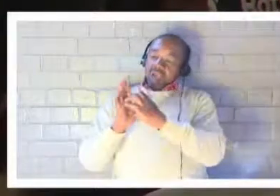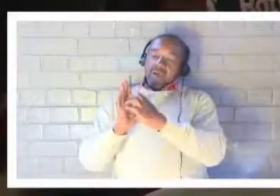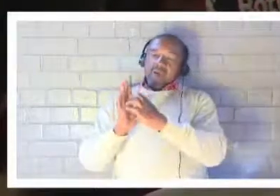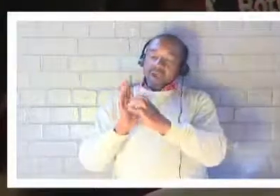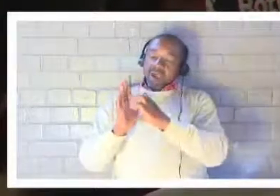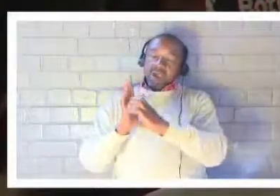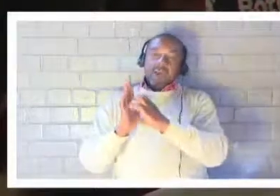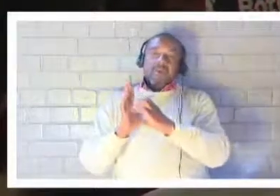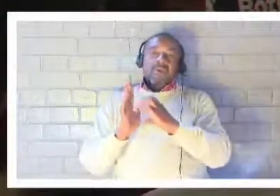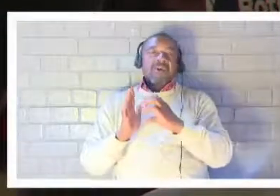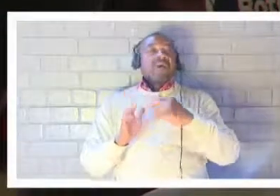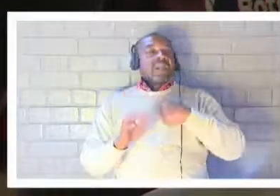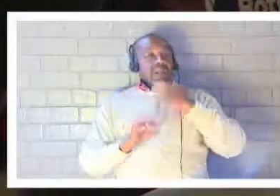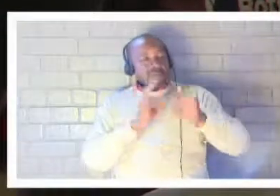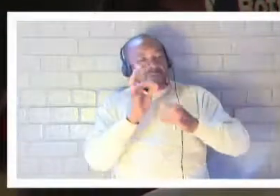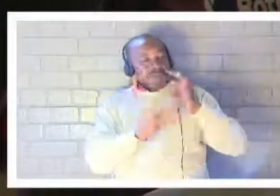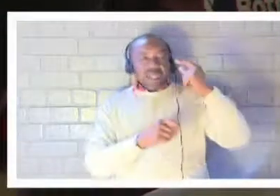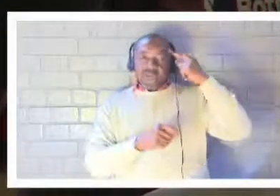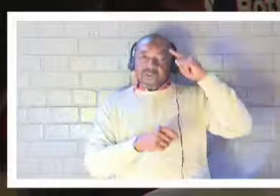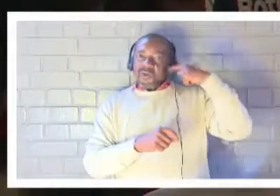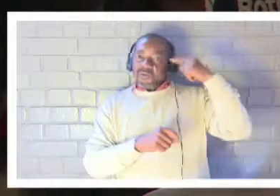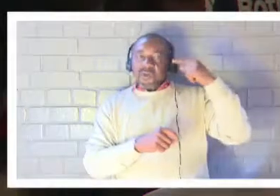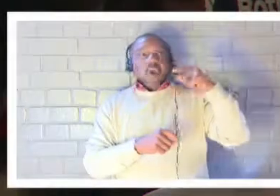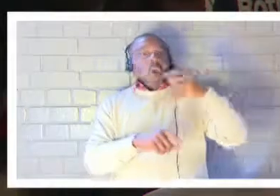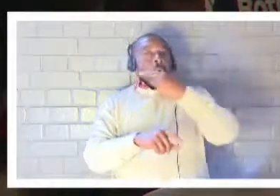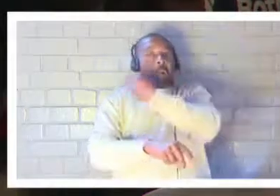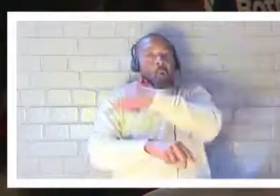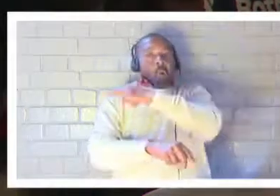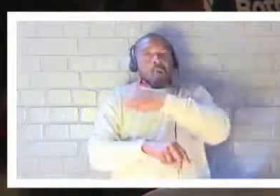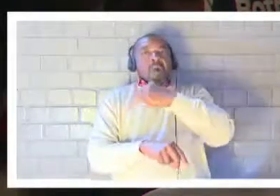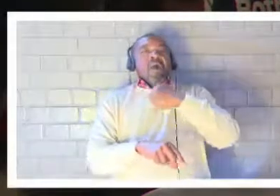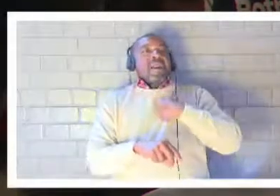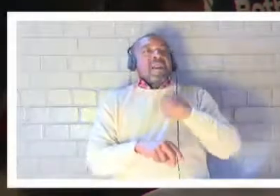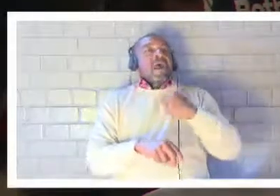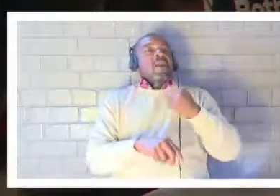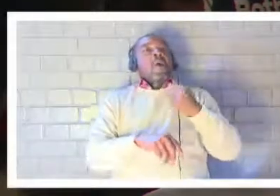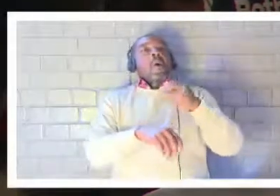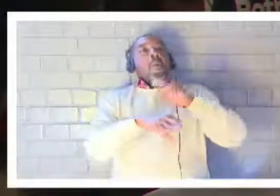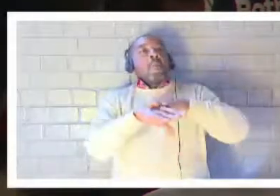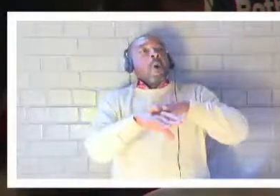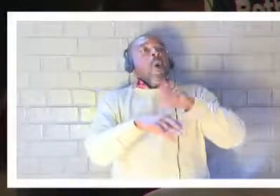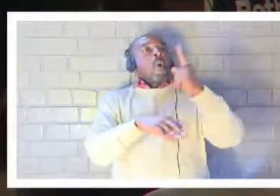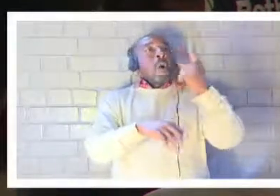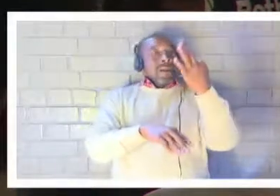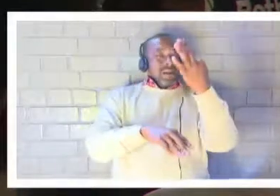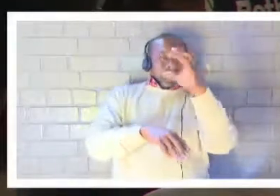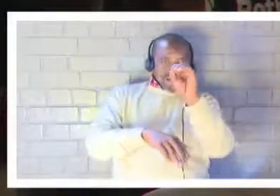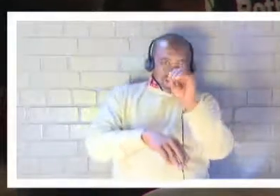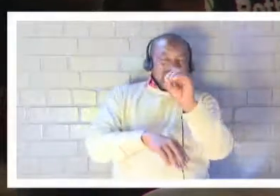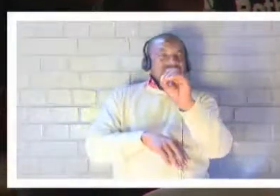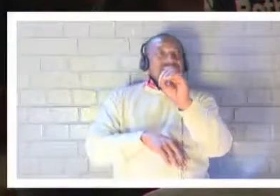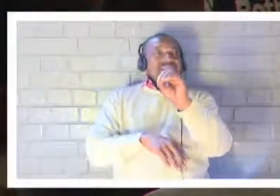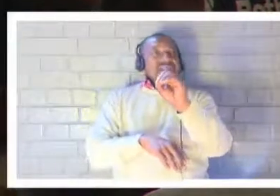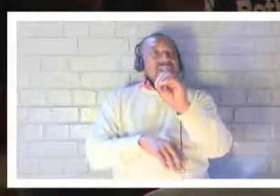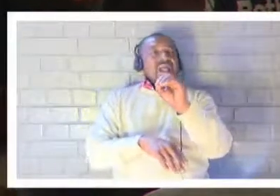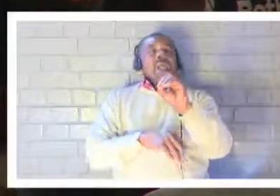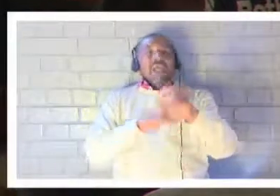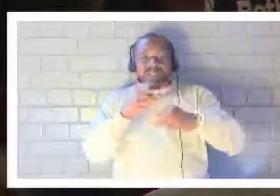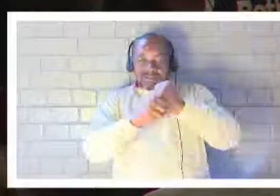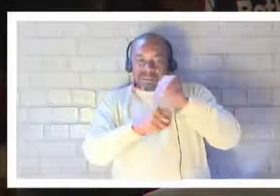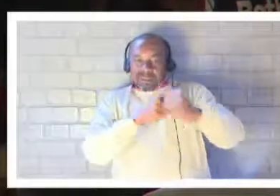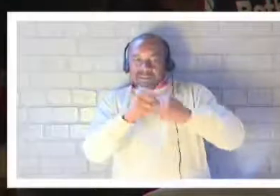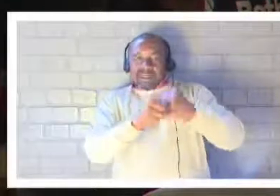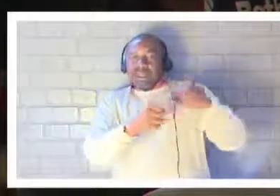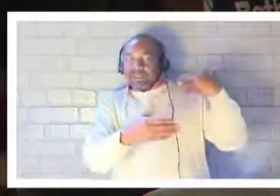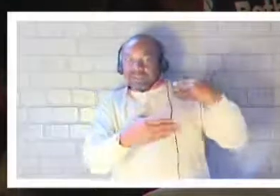talked about Vescopis Hospital. We are a hospital of more than 130 or more than 130 years old.